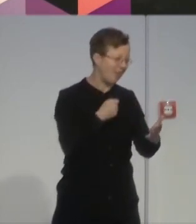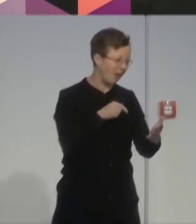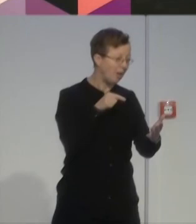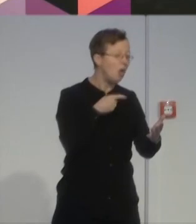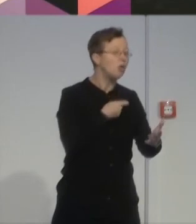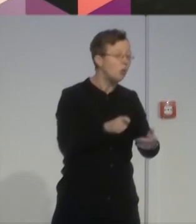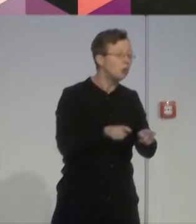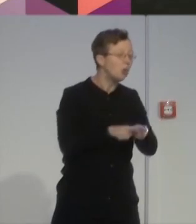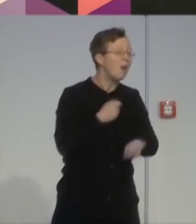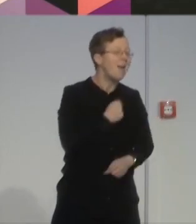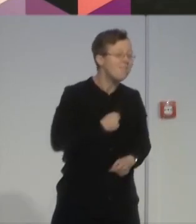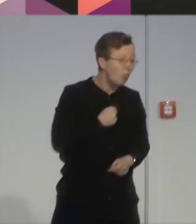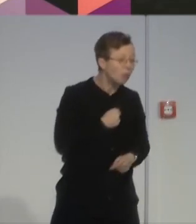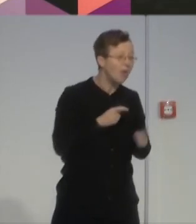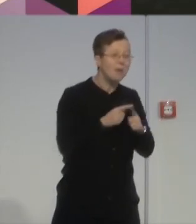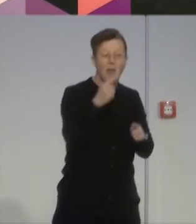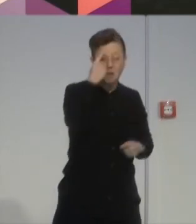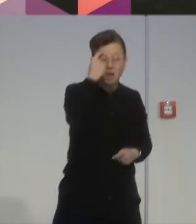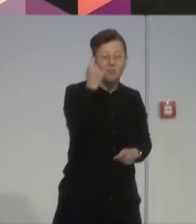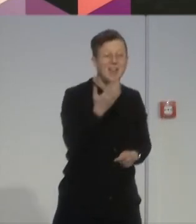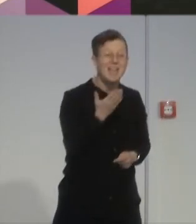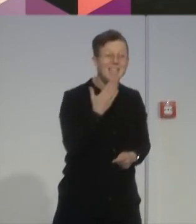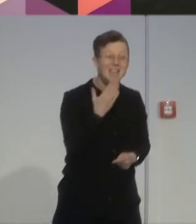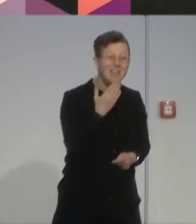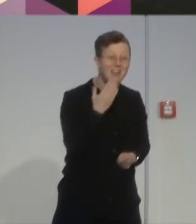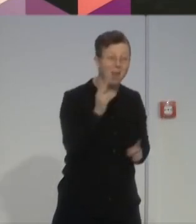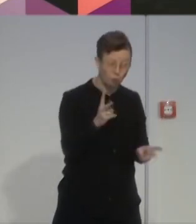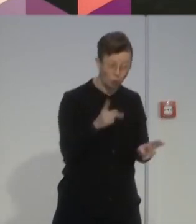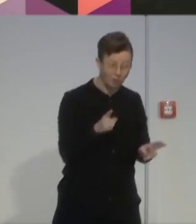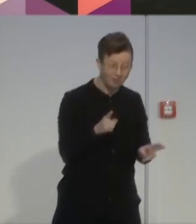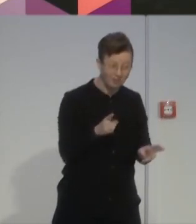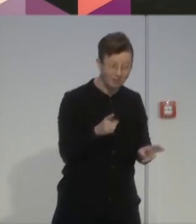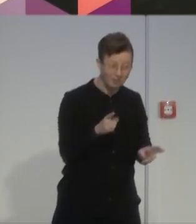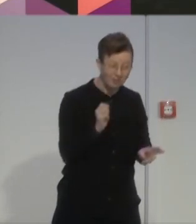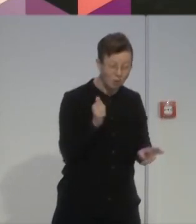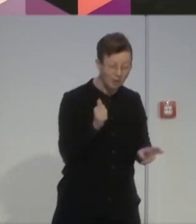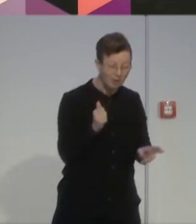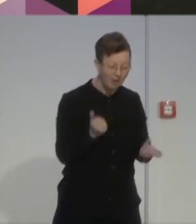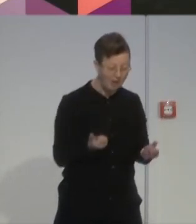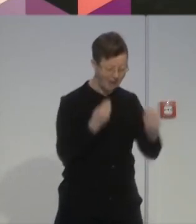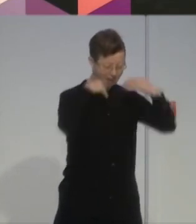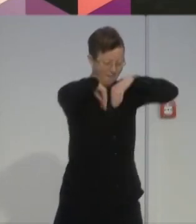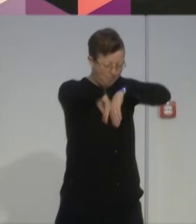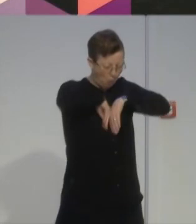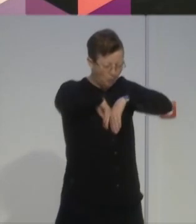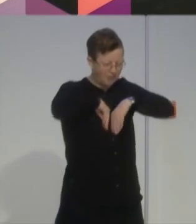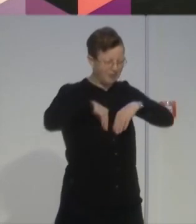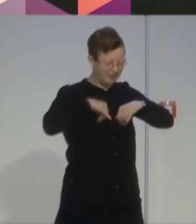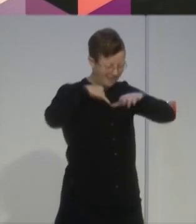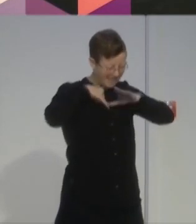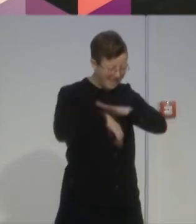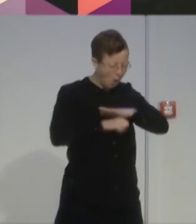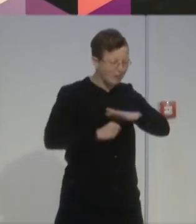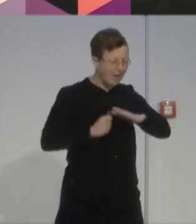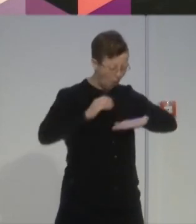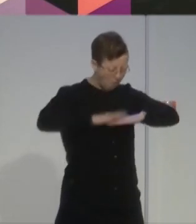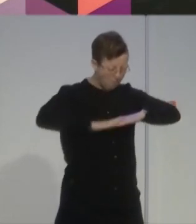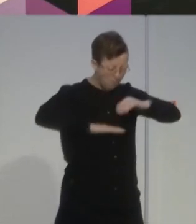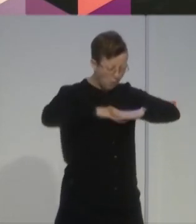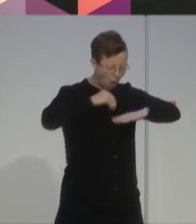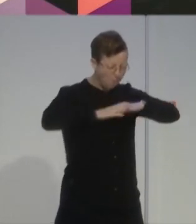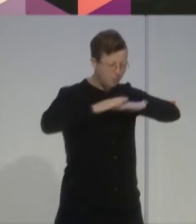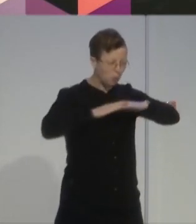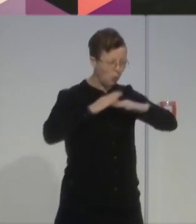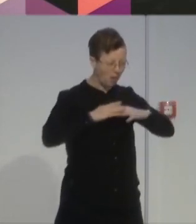hurting, but it could also be boring. No, it's because what the embodied content is the building up of tension